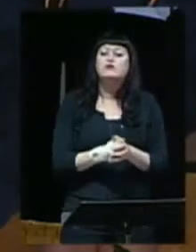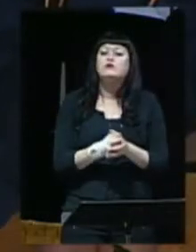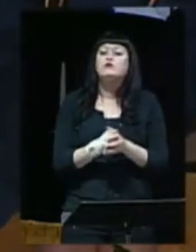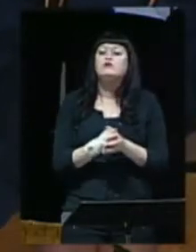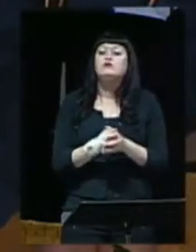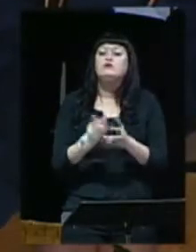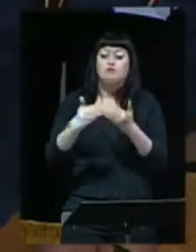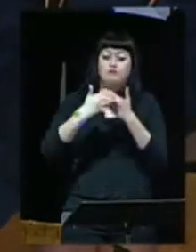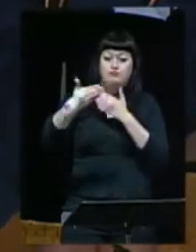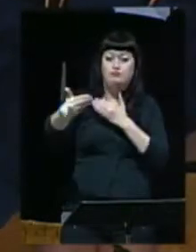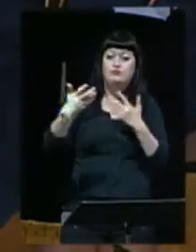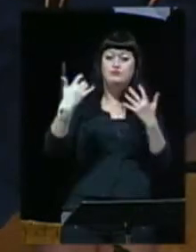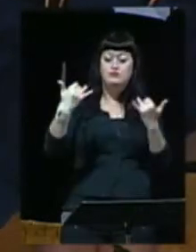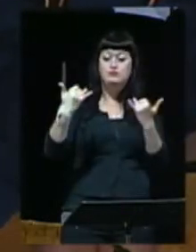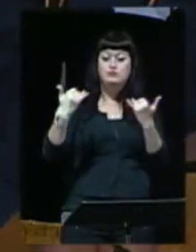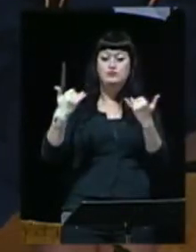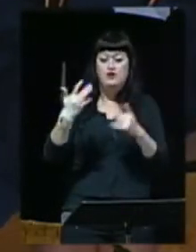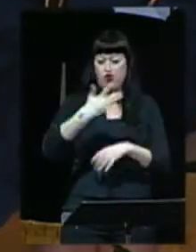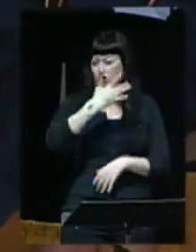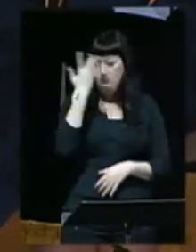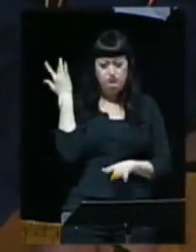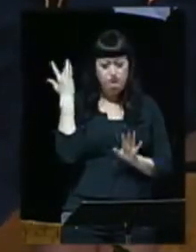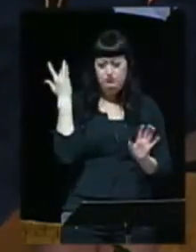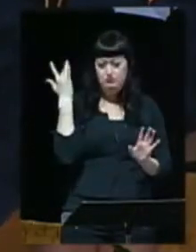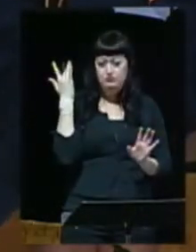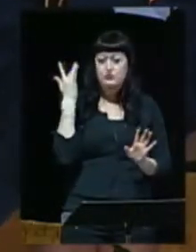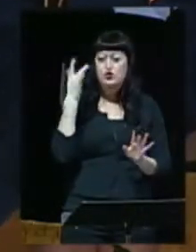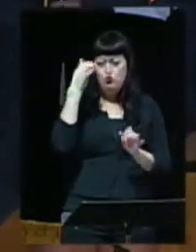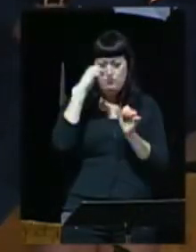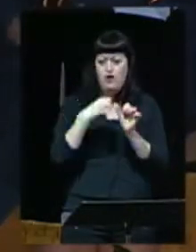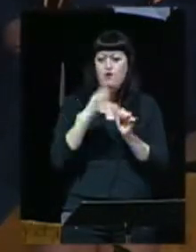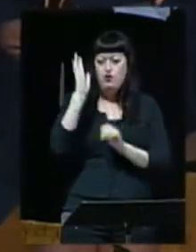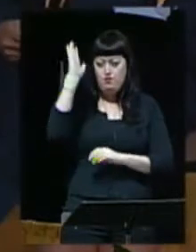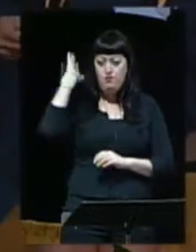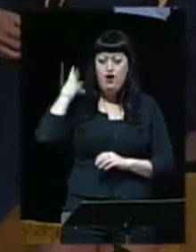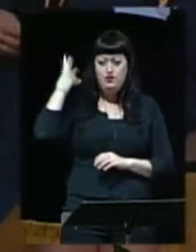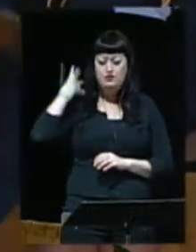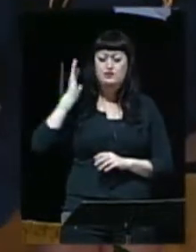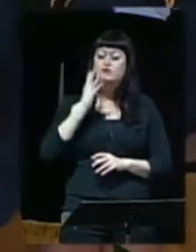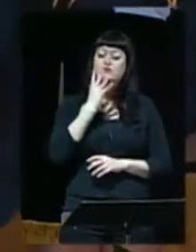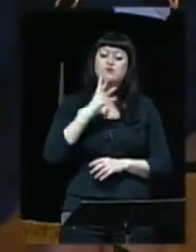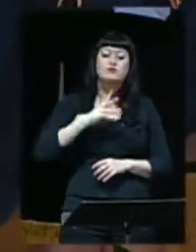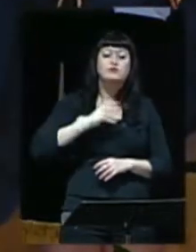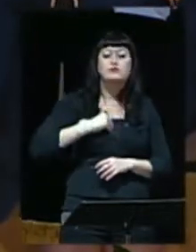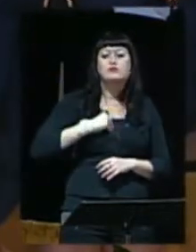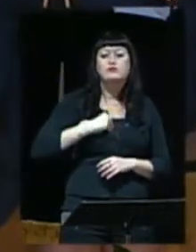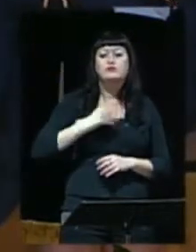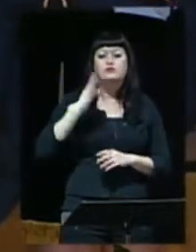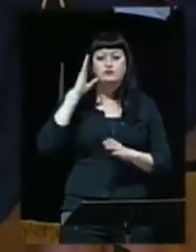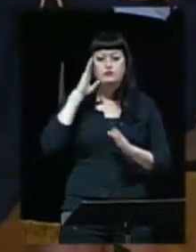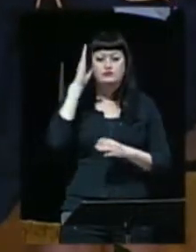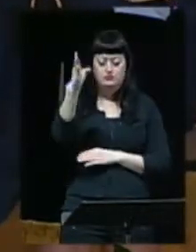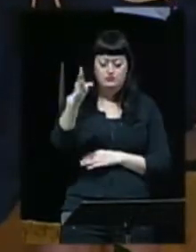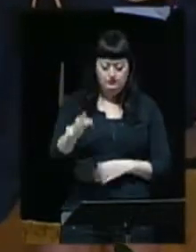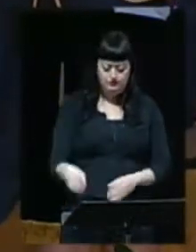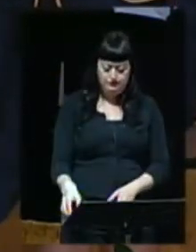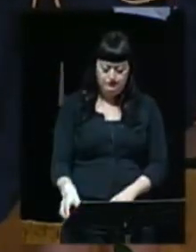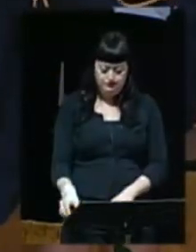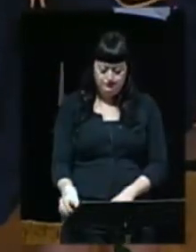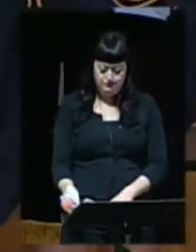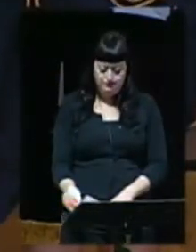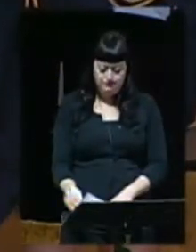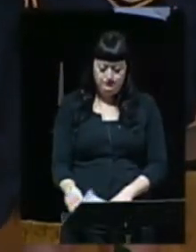world today, let us not forget that we must honor our past and embrace our future. I think an anonymous quotation sums